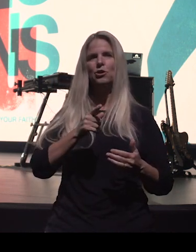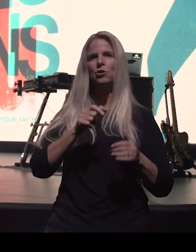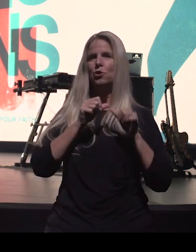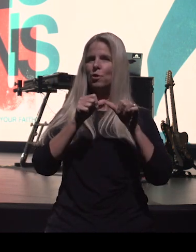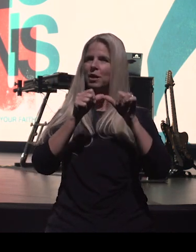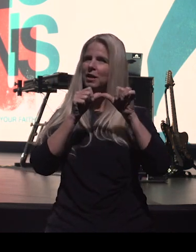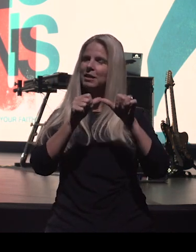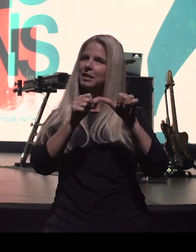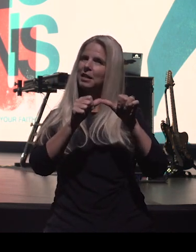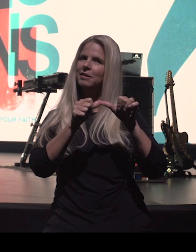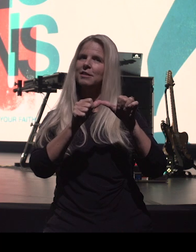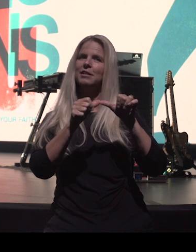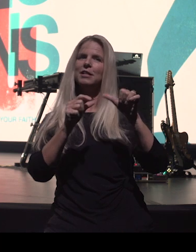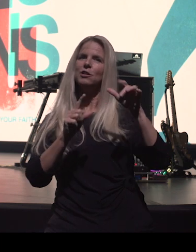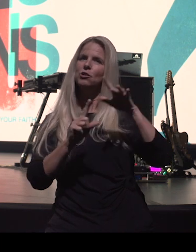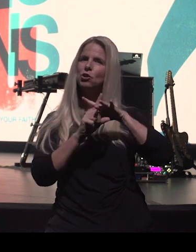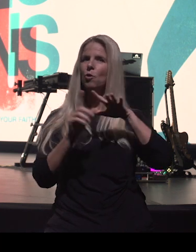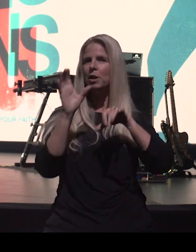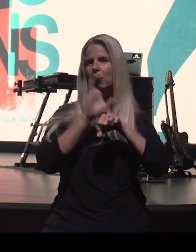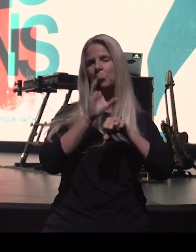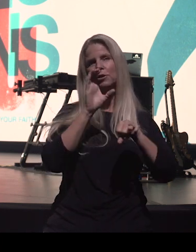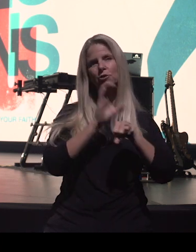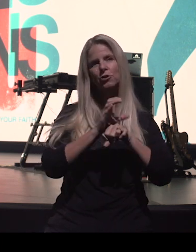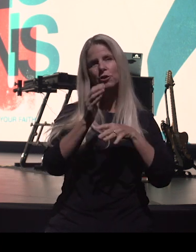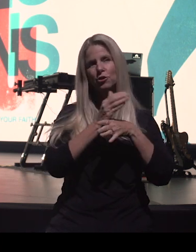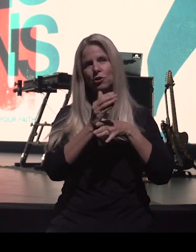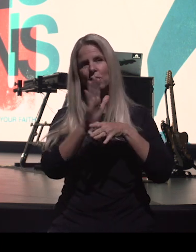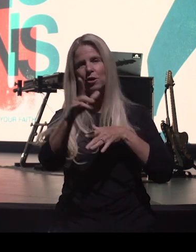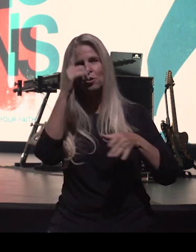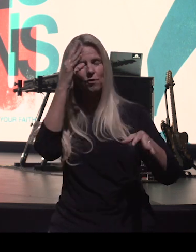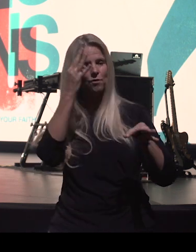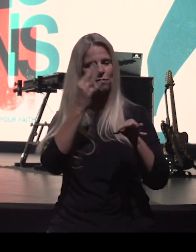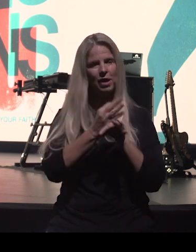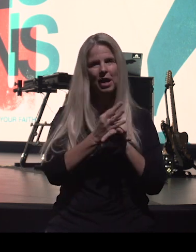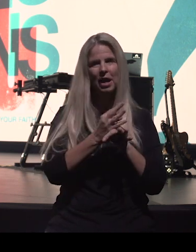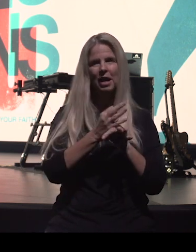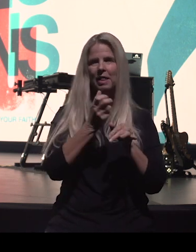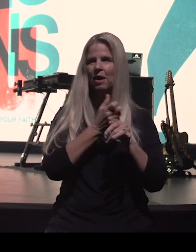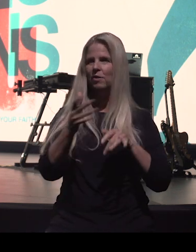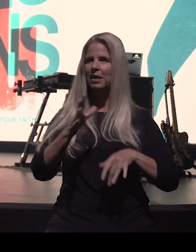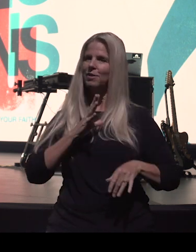You're sharing your faith with other people around you. I mean, your faith is just humming.